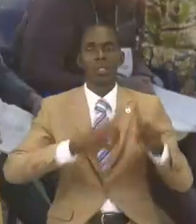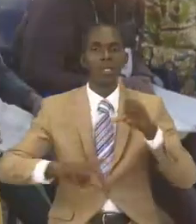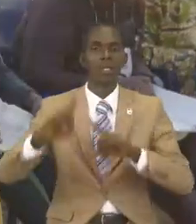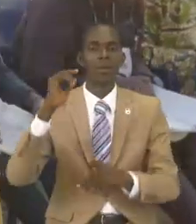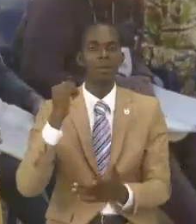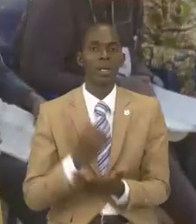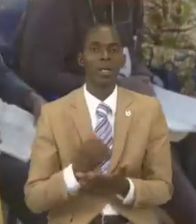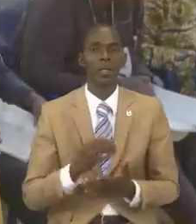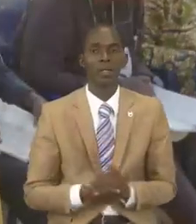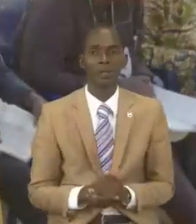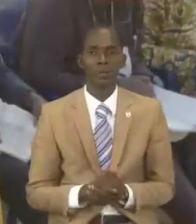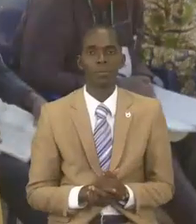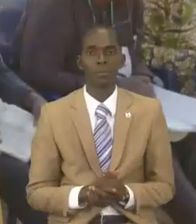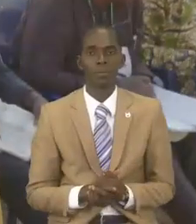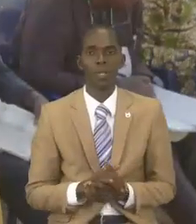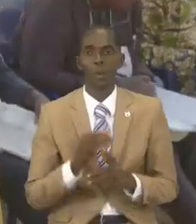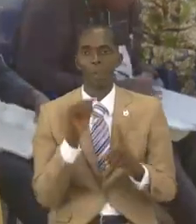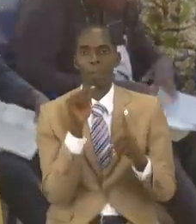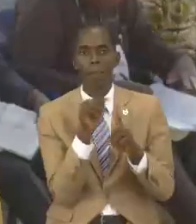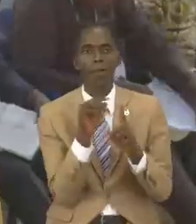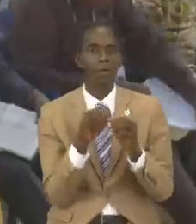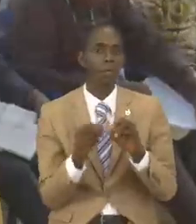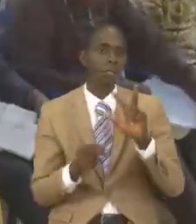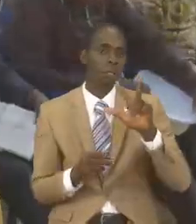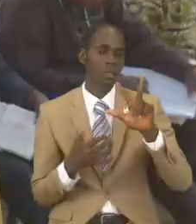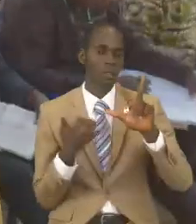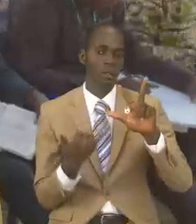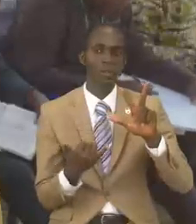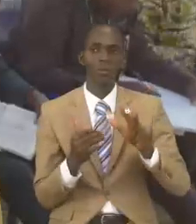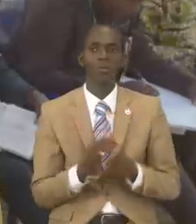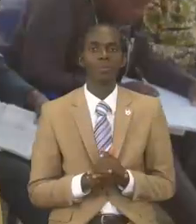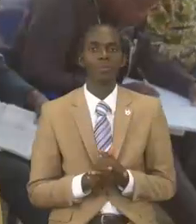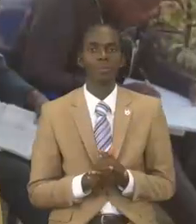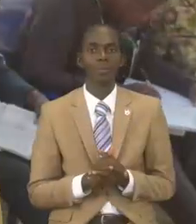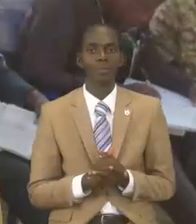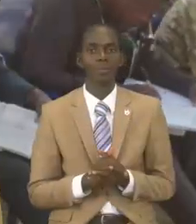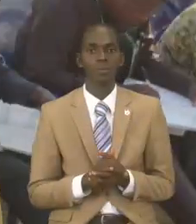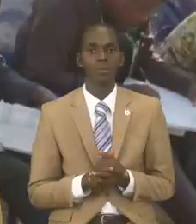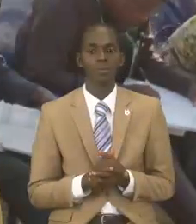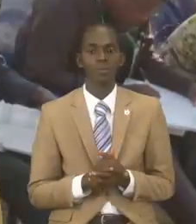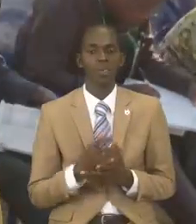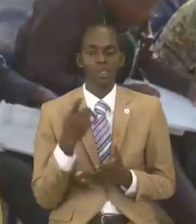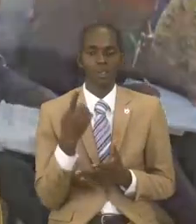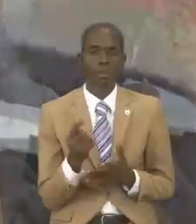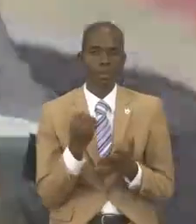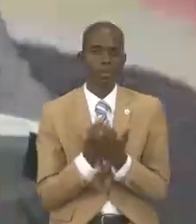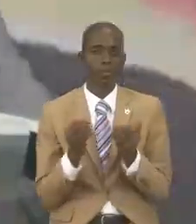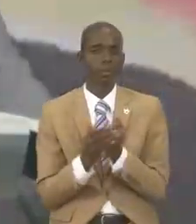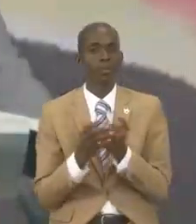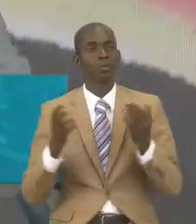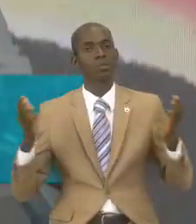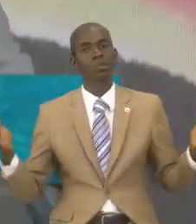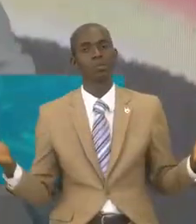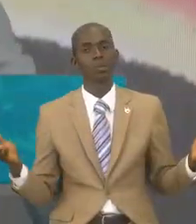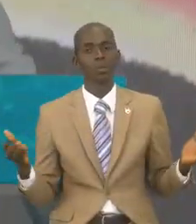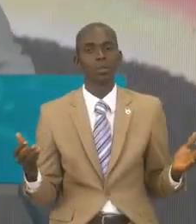Amen. Point number three now. The crucifixion unto